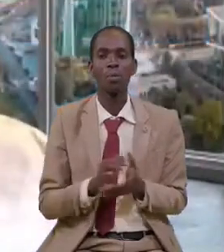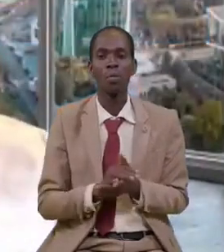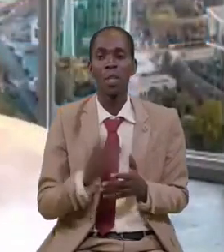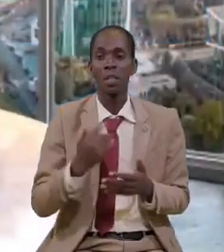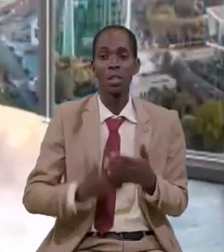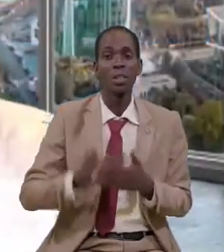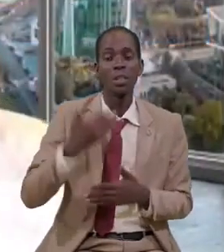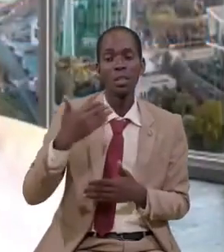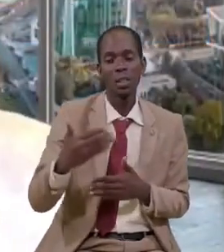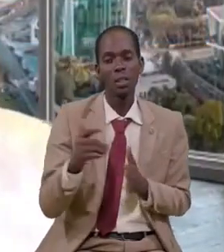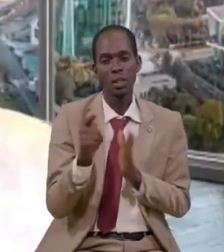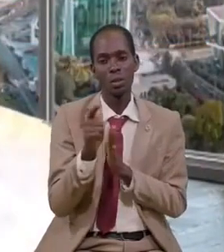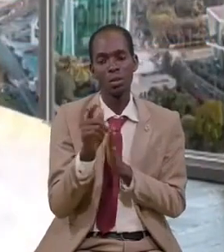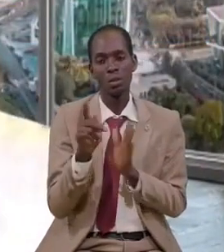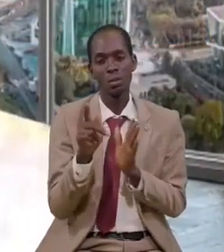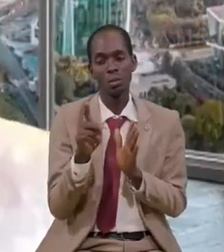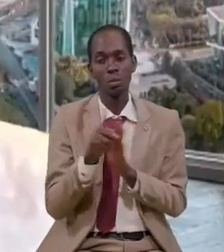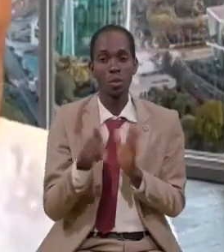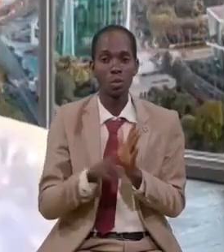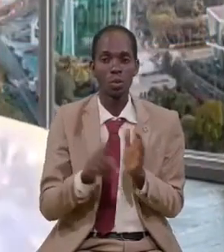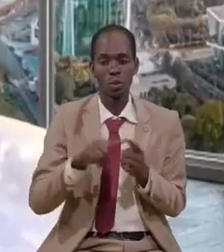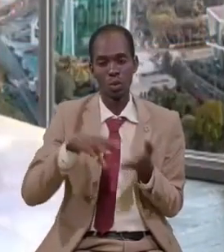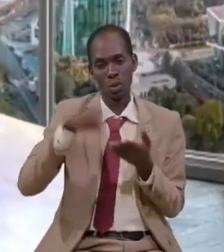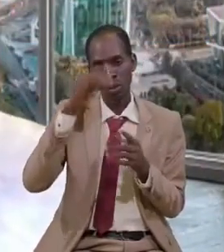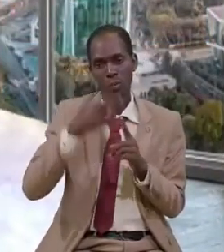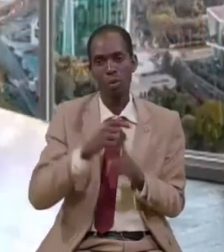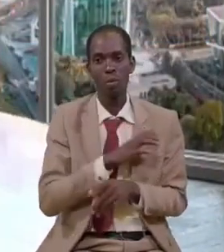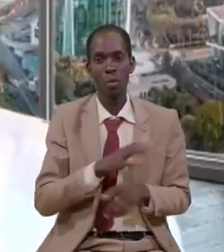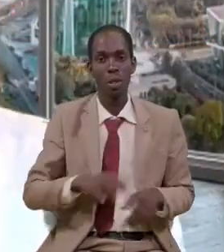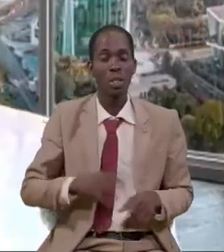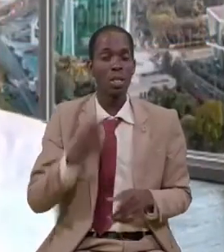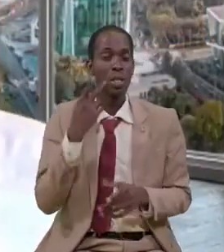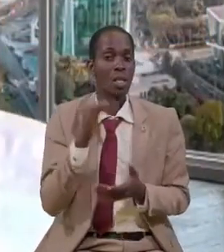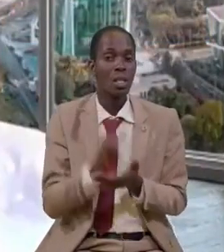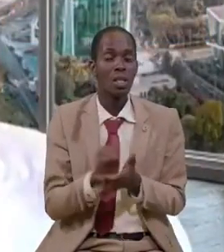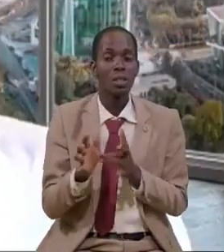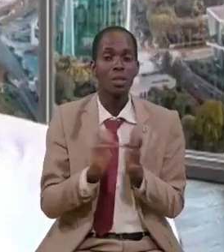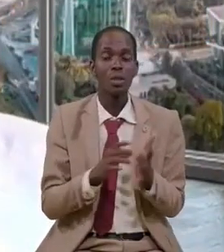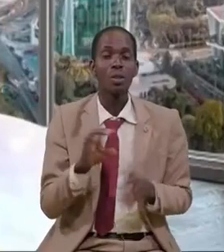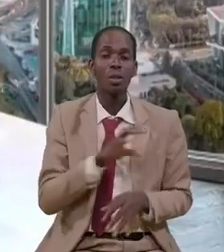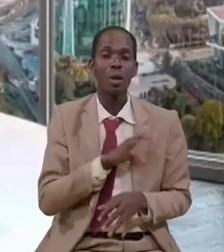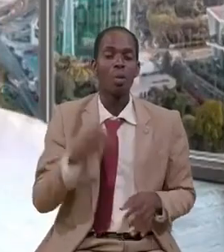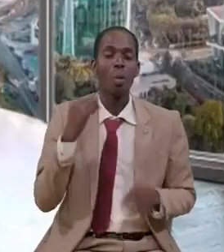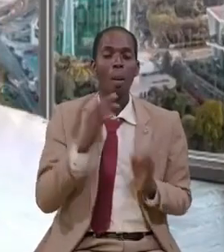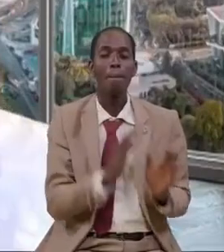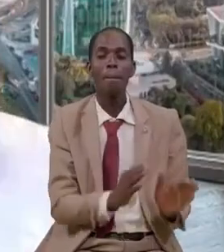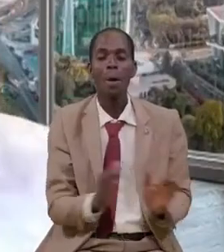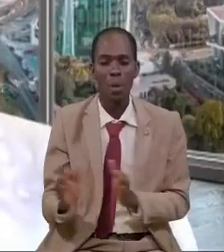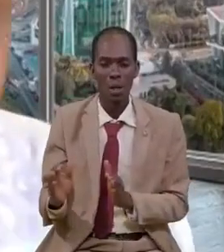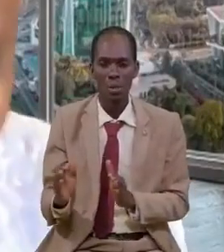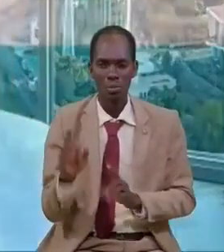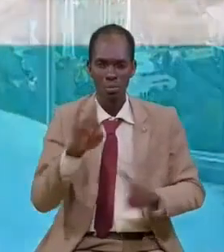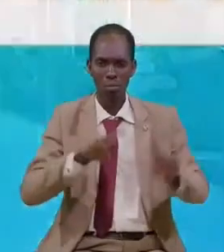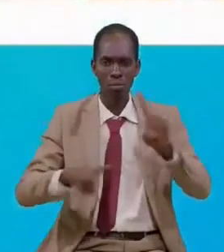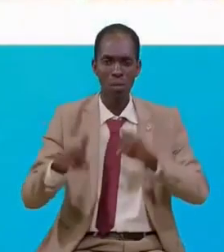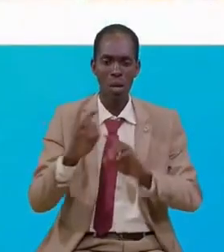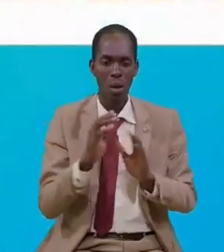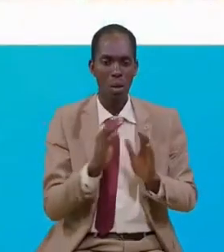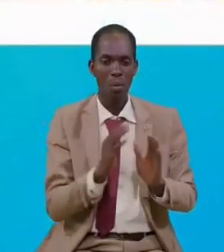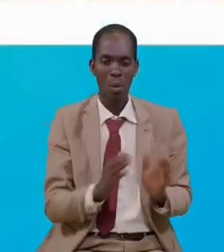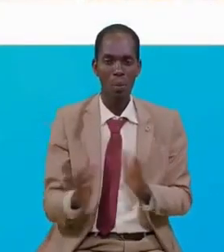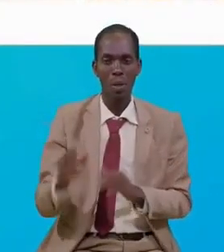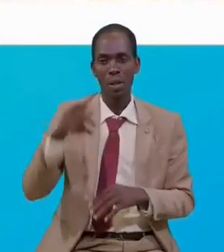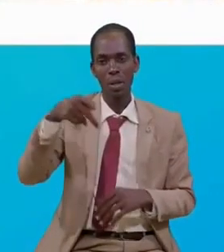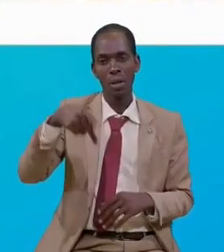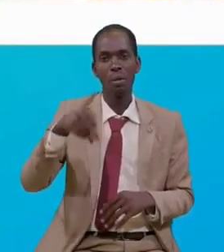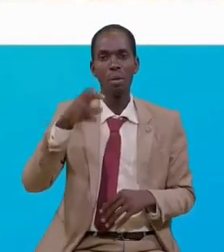Christ. Jesus was prepared. Everybody say prepared. Prepared. Jesus was prepared